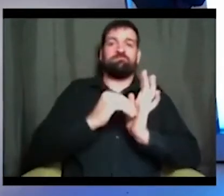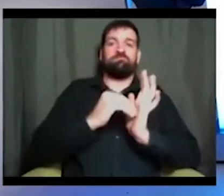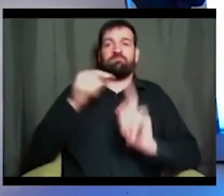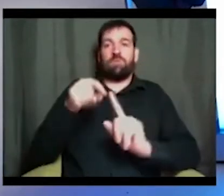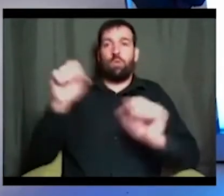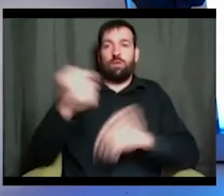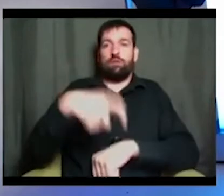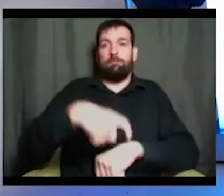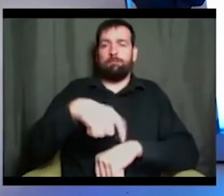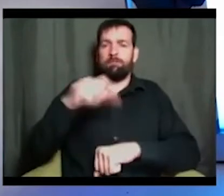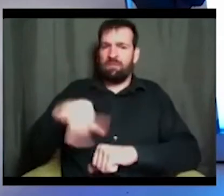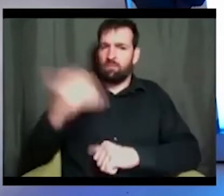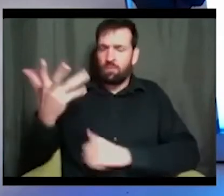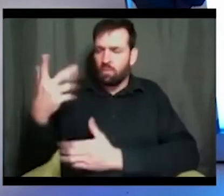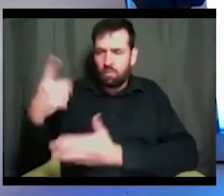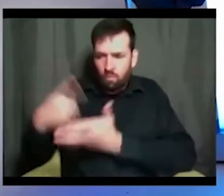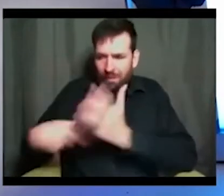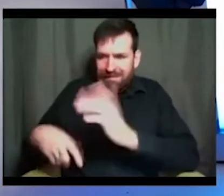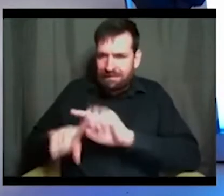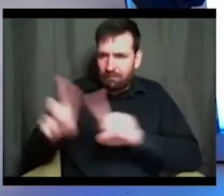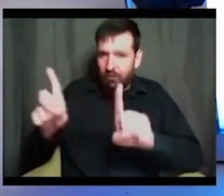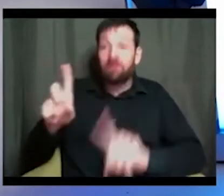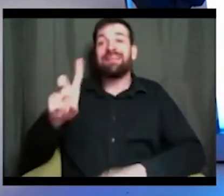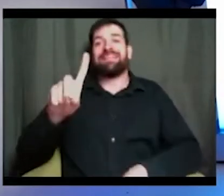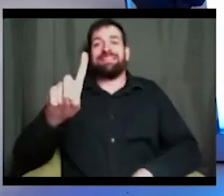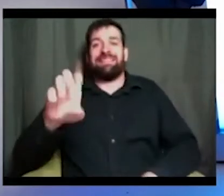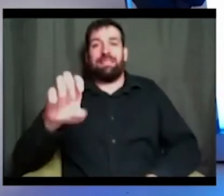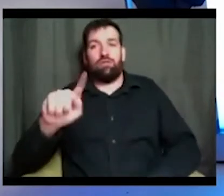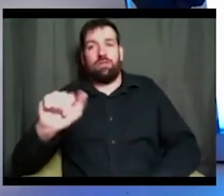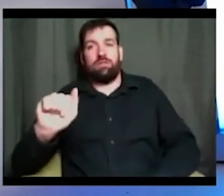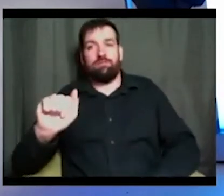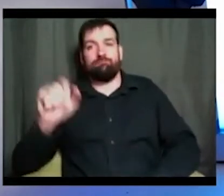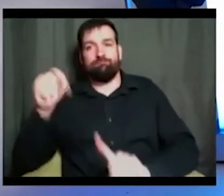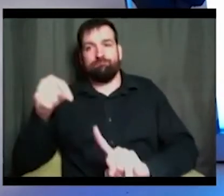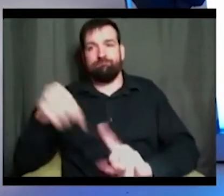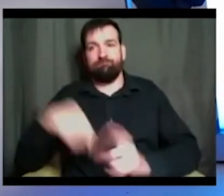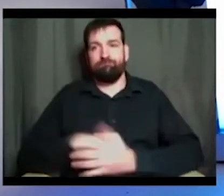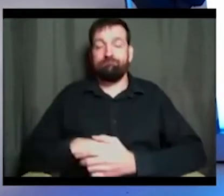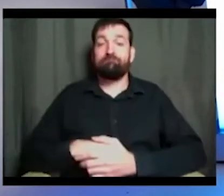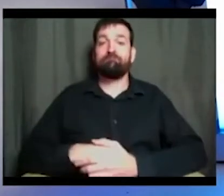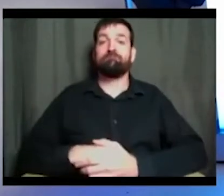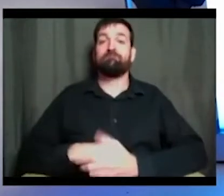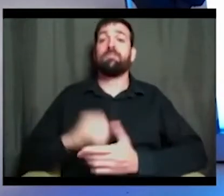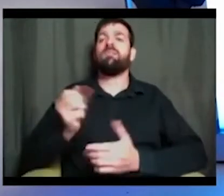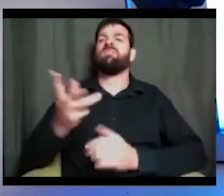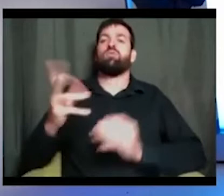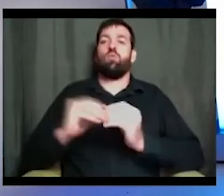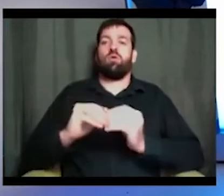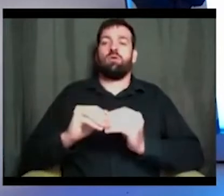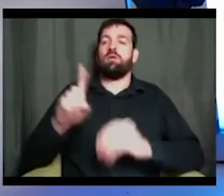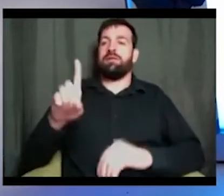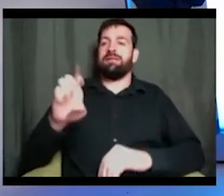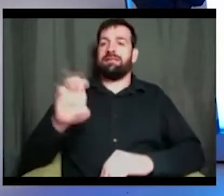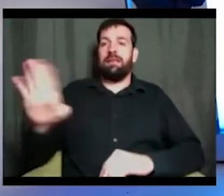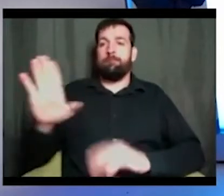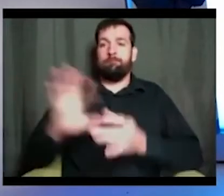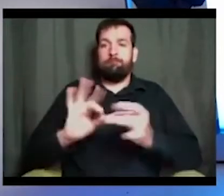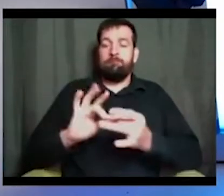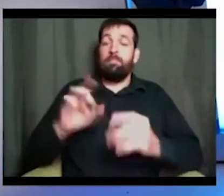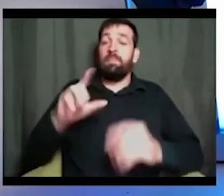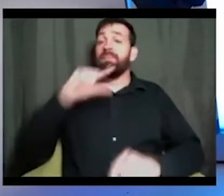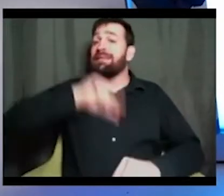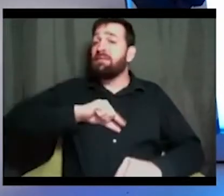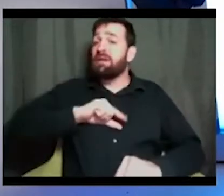what was different? Well, Delta's different, so that makes sense. On that note, a couple more questions. Deb says, Thanksgiving, 5 of us